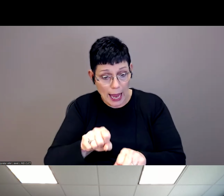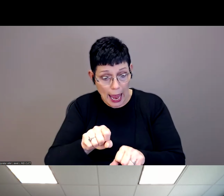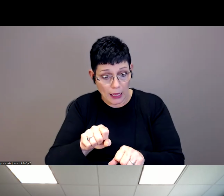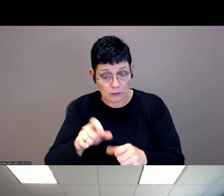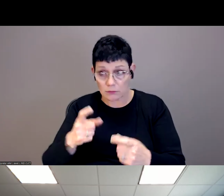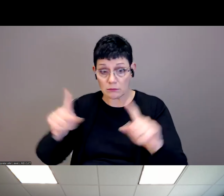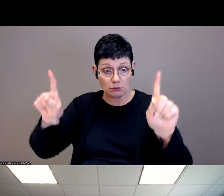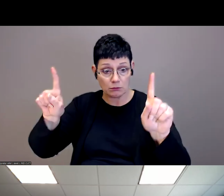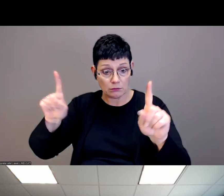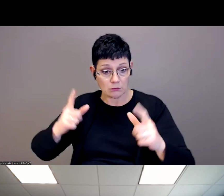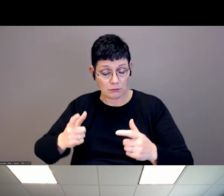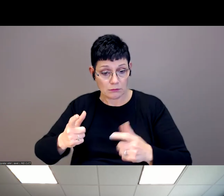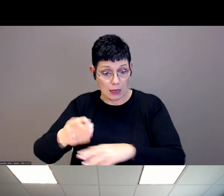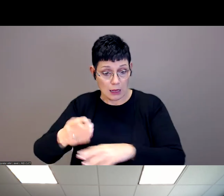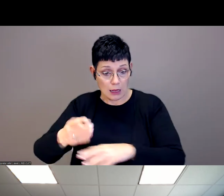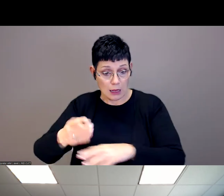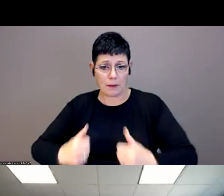a mission.